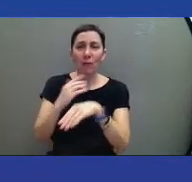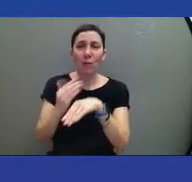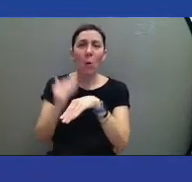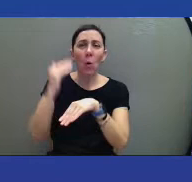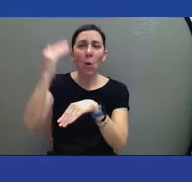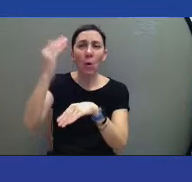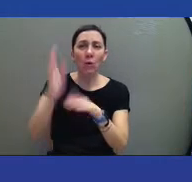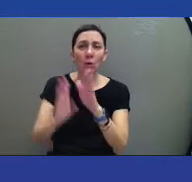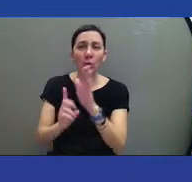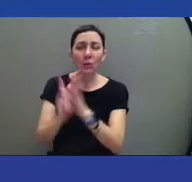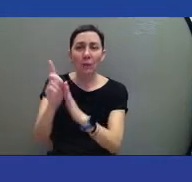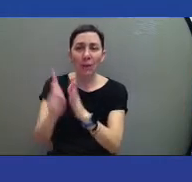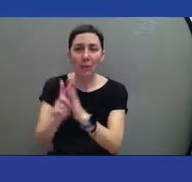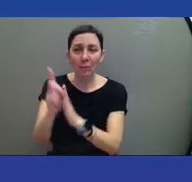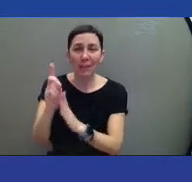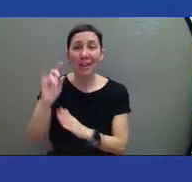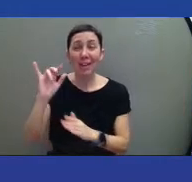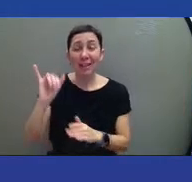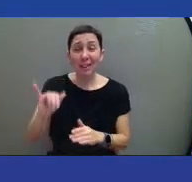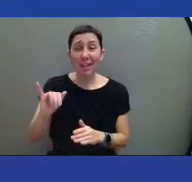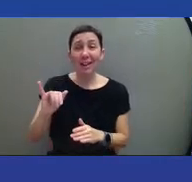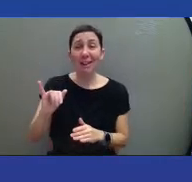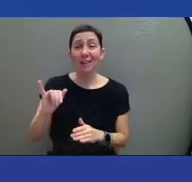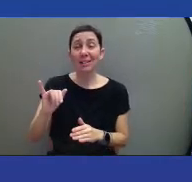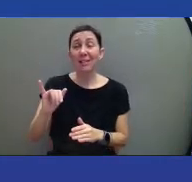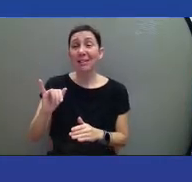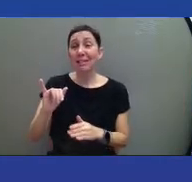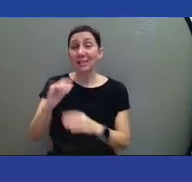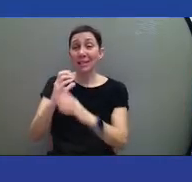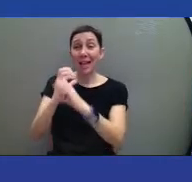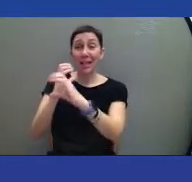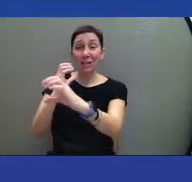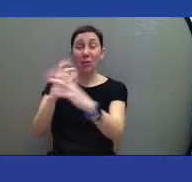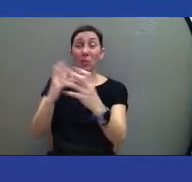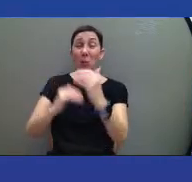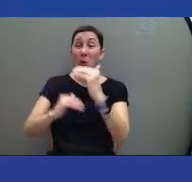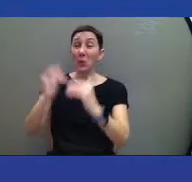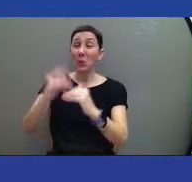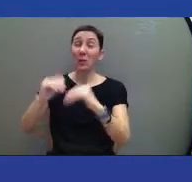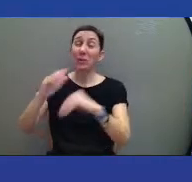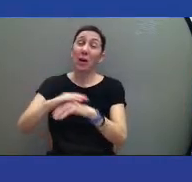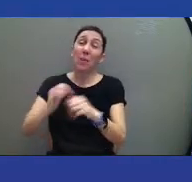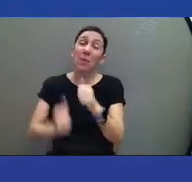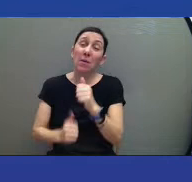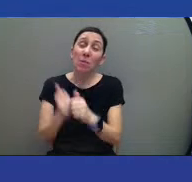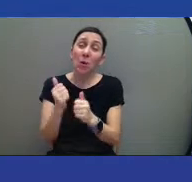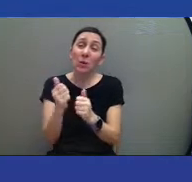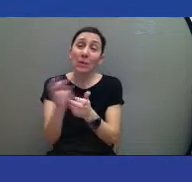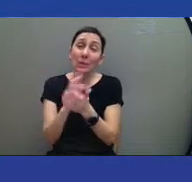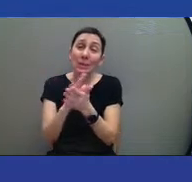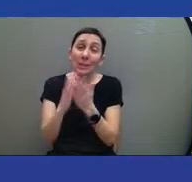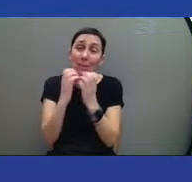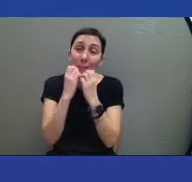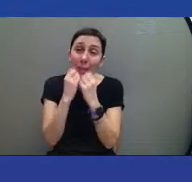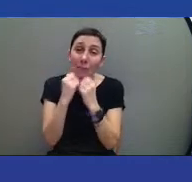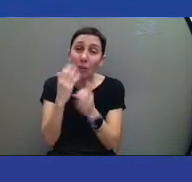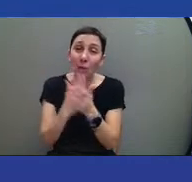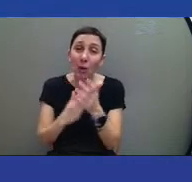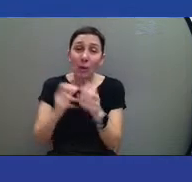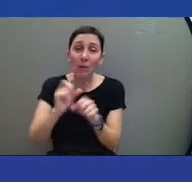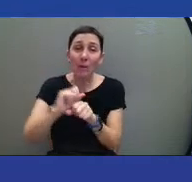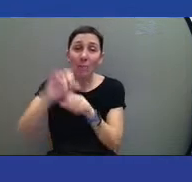the 30-meter telescope, is being built on the most sacred part of this mountain. And Mauna Kea has over 50 years